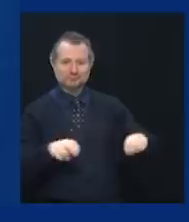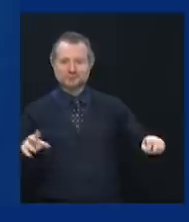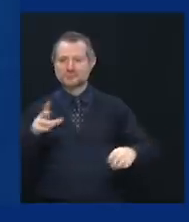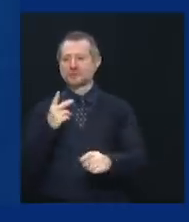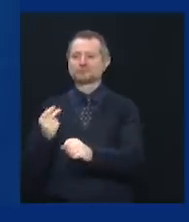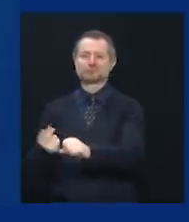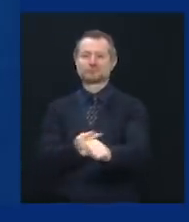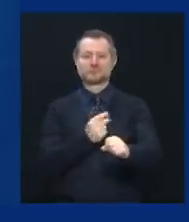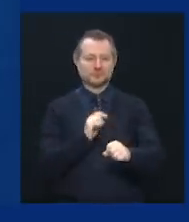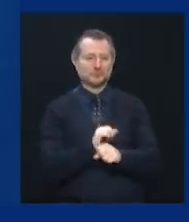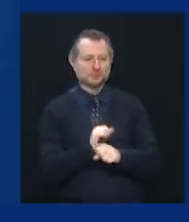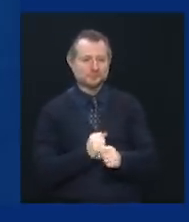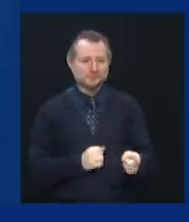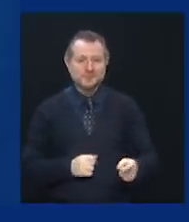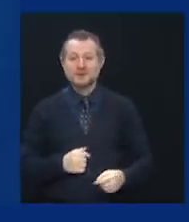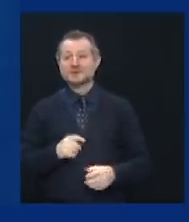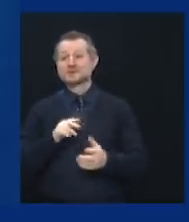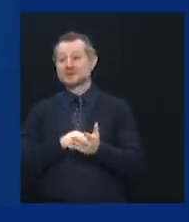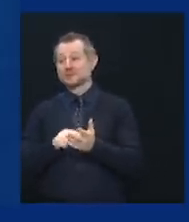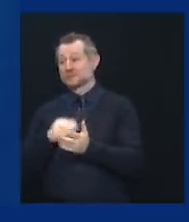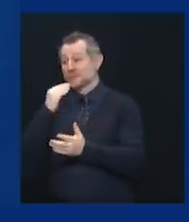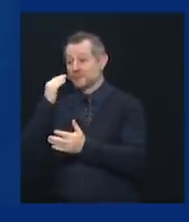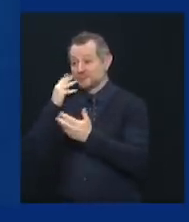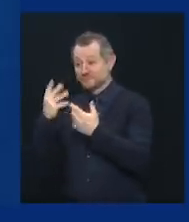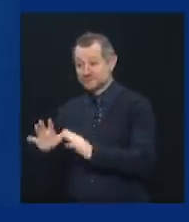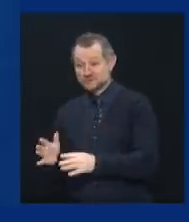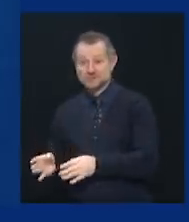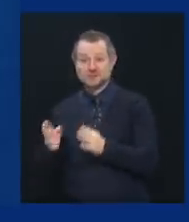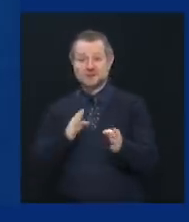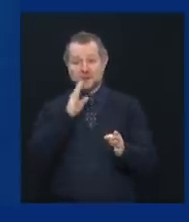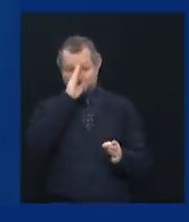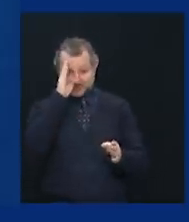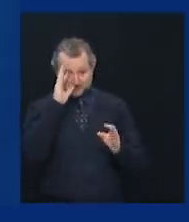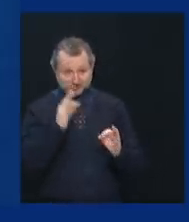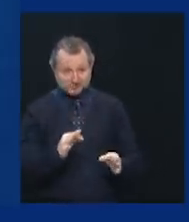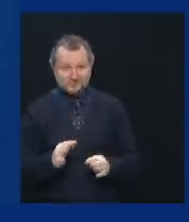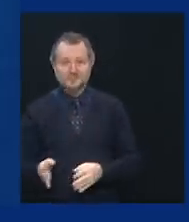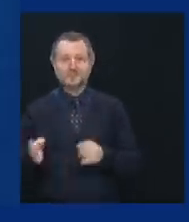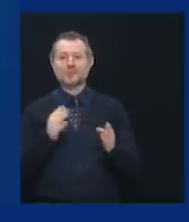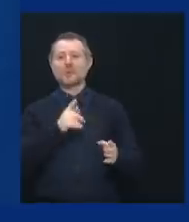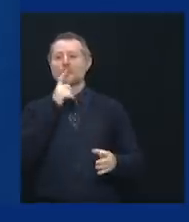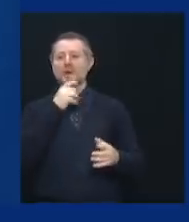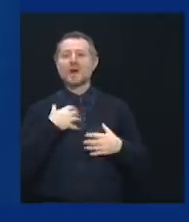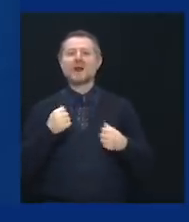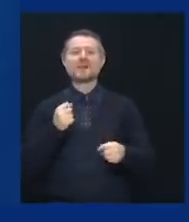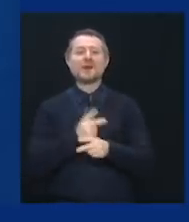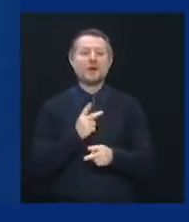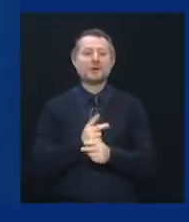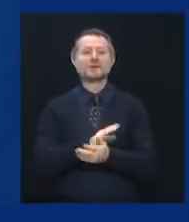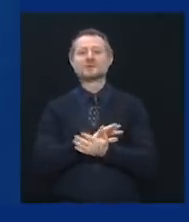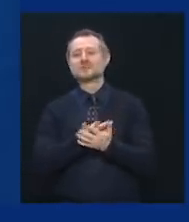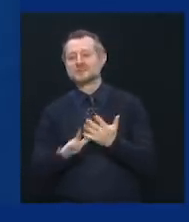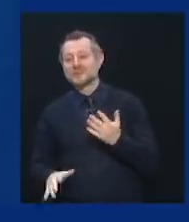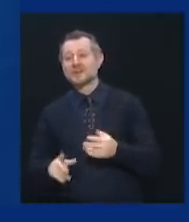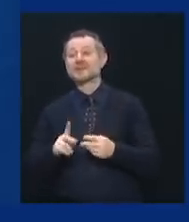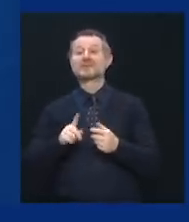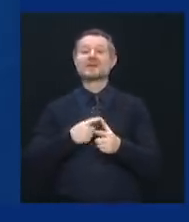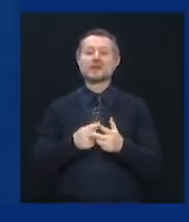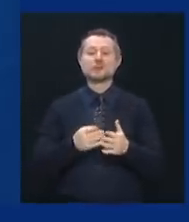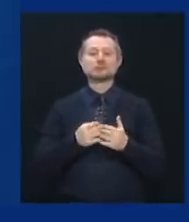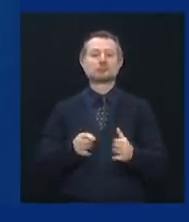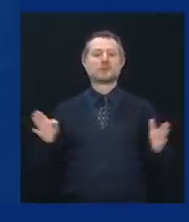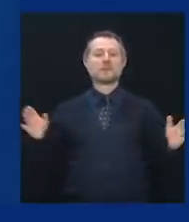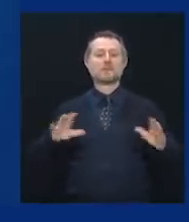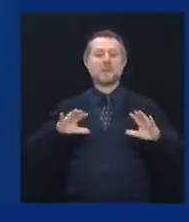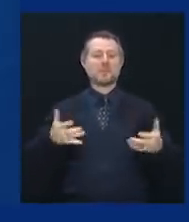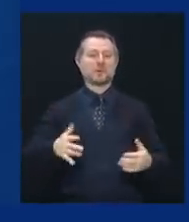want to finish the nursing homes. Hospitals are doing healthcare workers. Hospitals will then be doing members of the general public